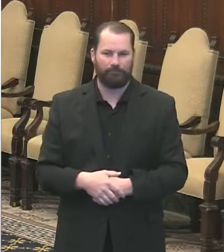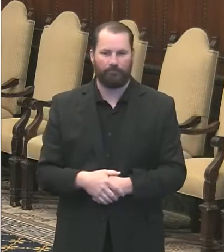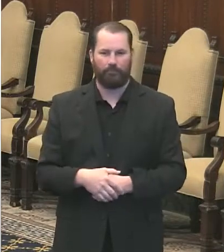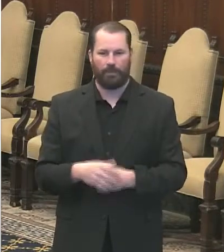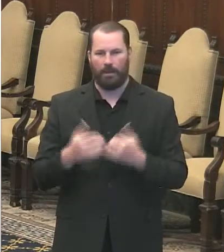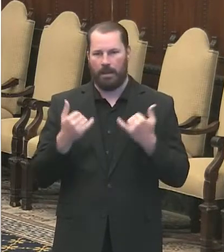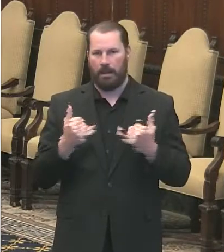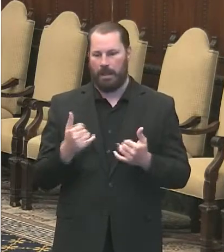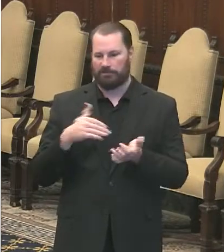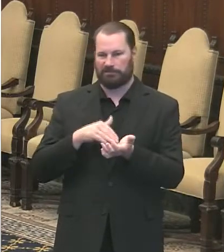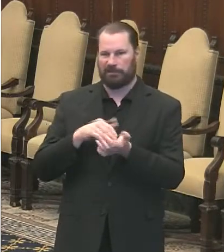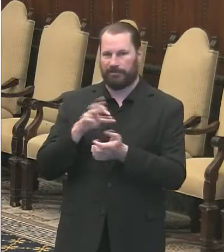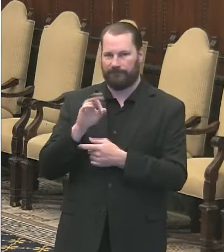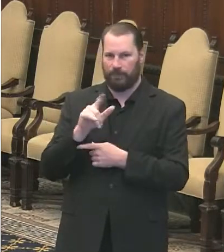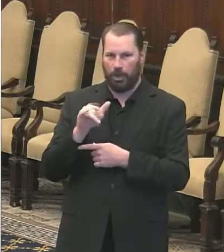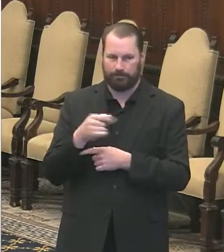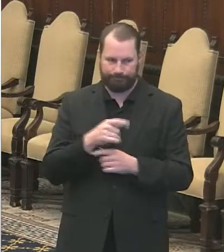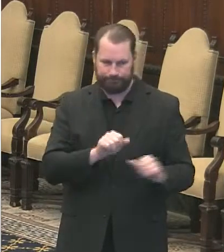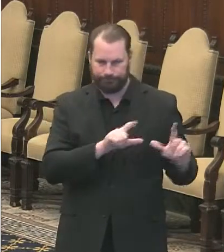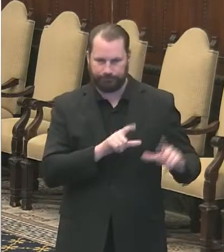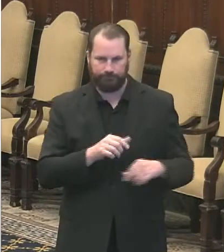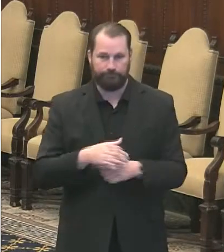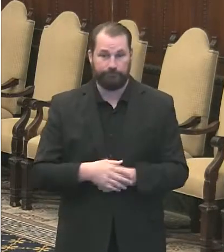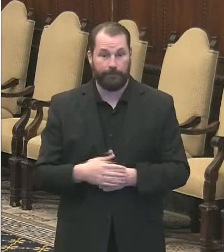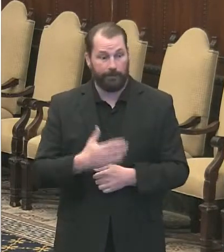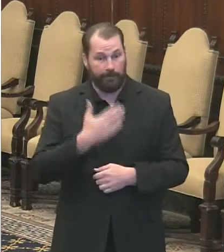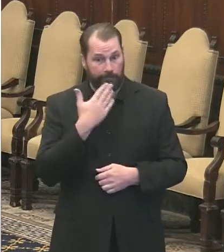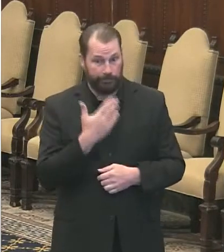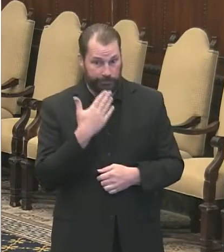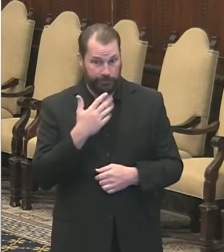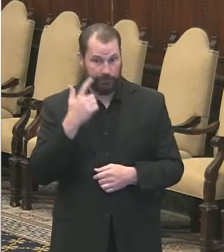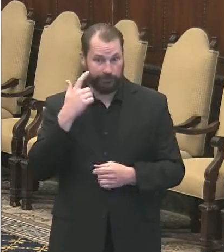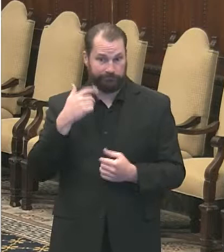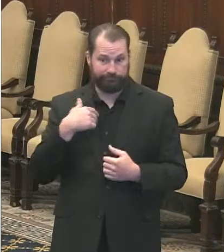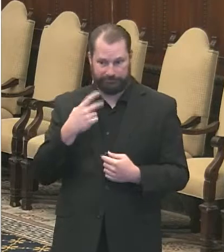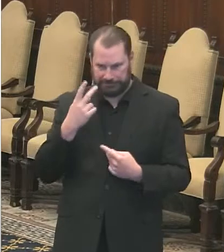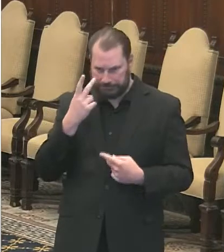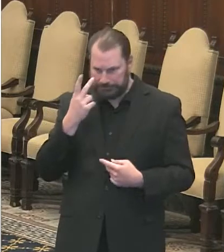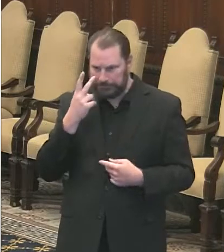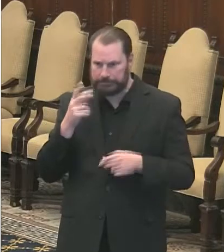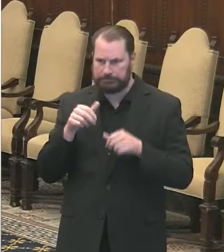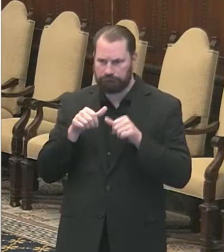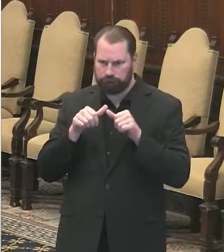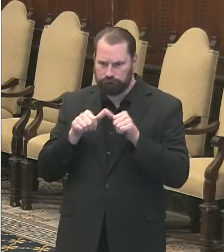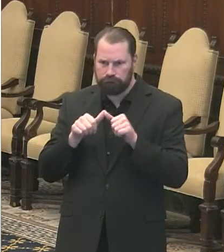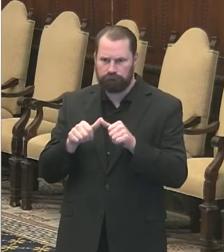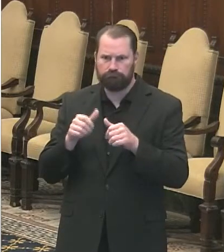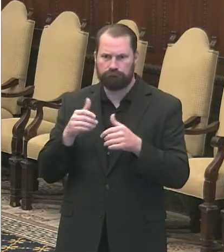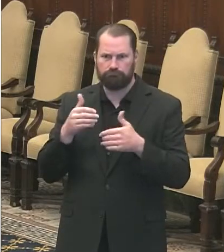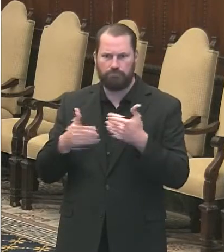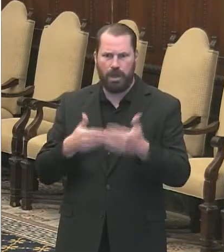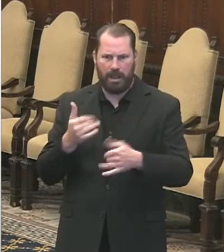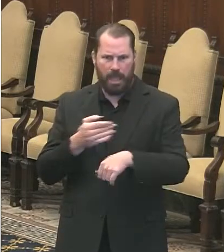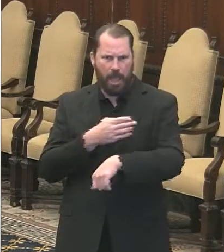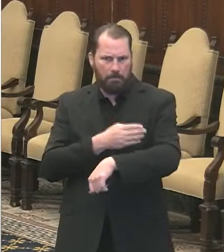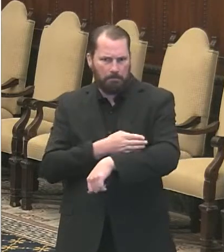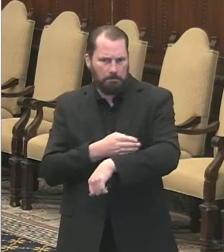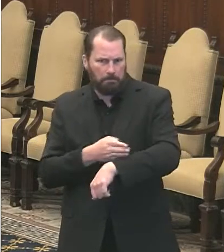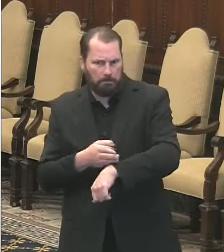Thank you, Mayor. We are continuing to see progress against the coronavirus epidemic here in Philadelphia. Since this time yesterday, we've